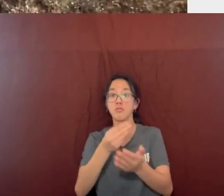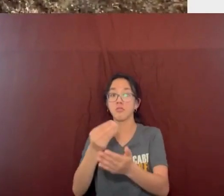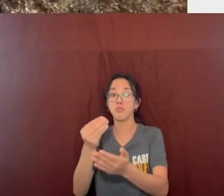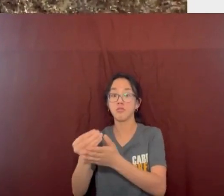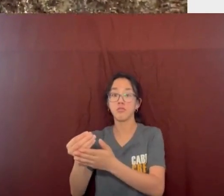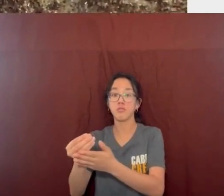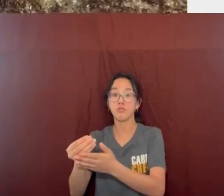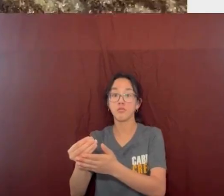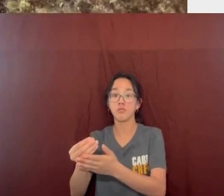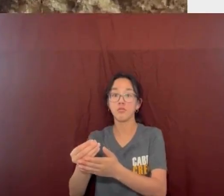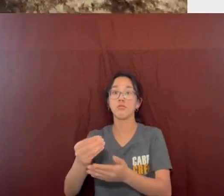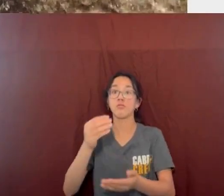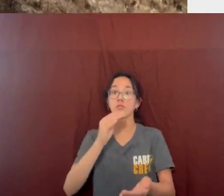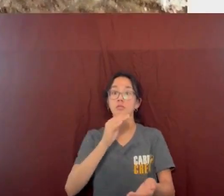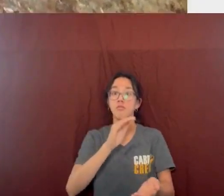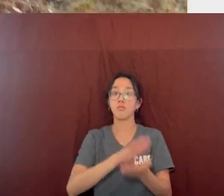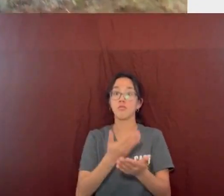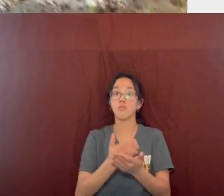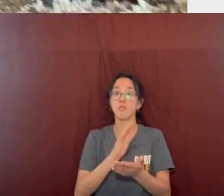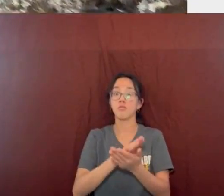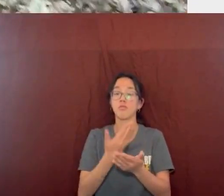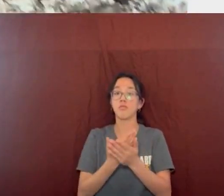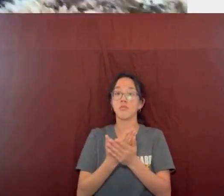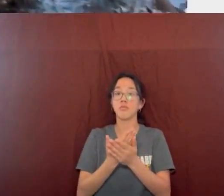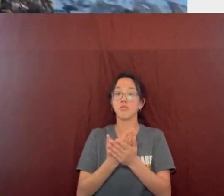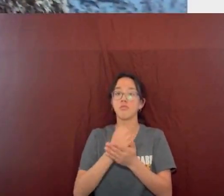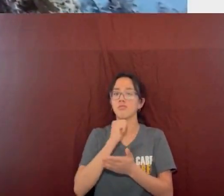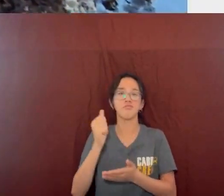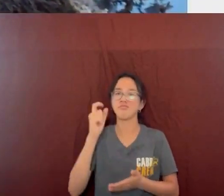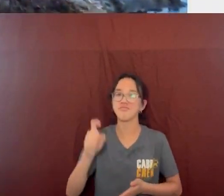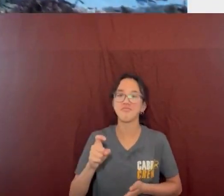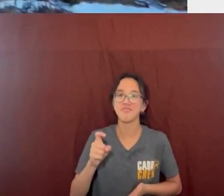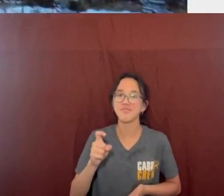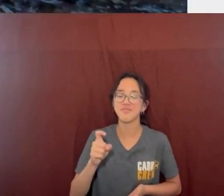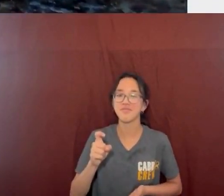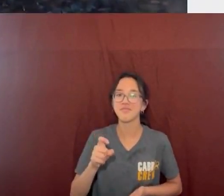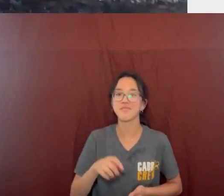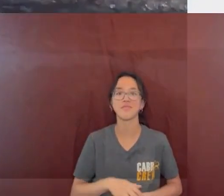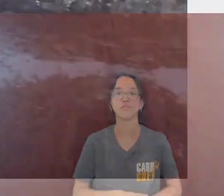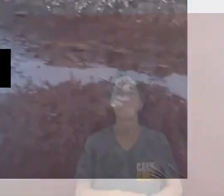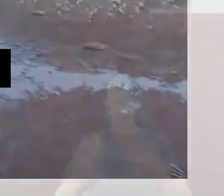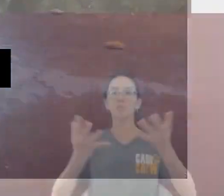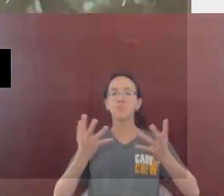Then I'd never have to go grocery shopping or cook ever again.